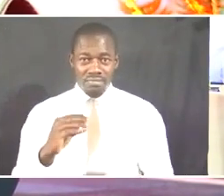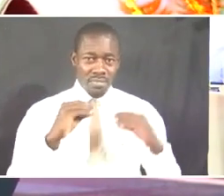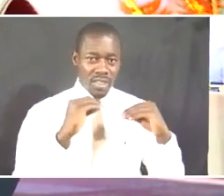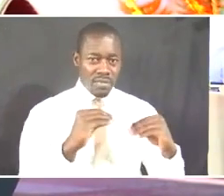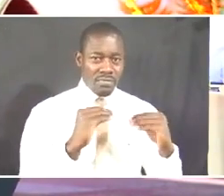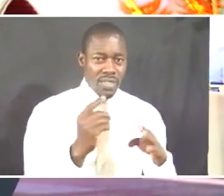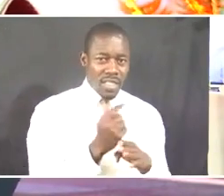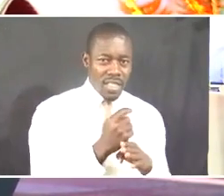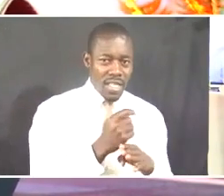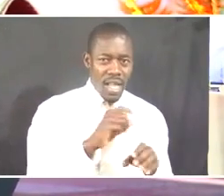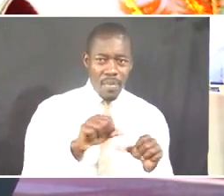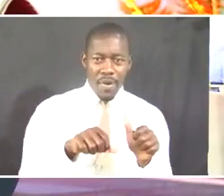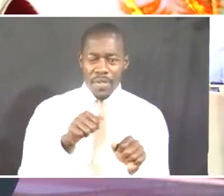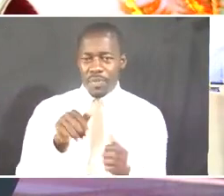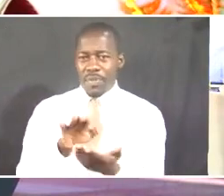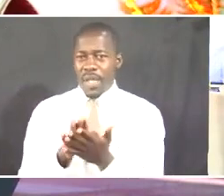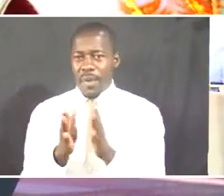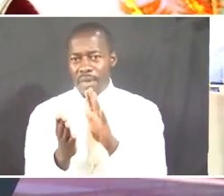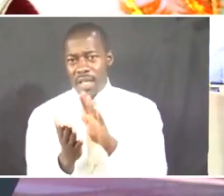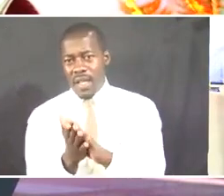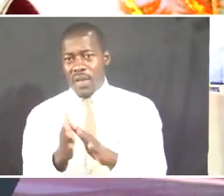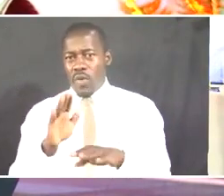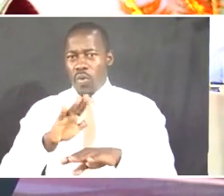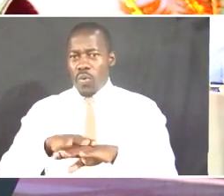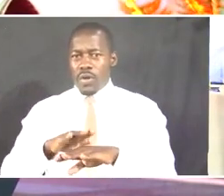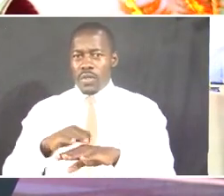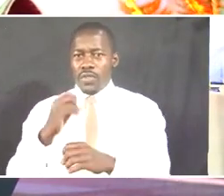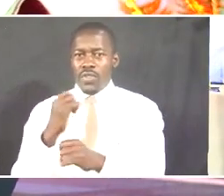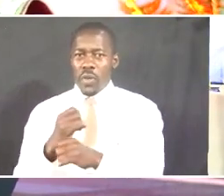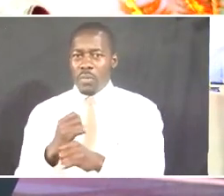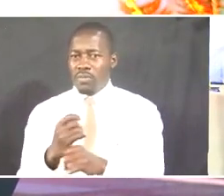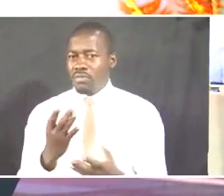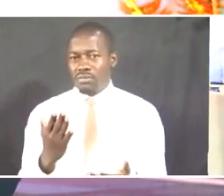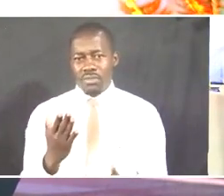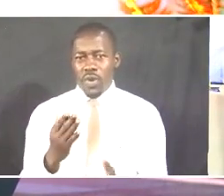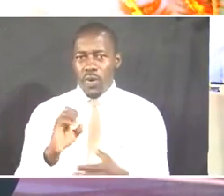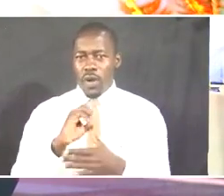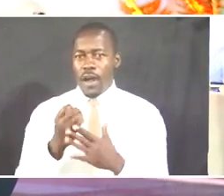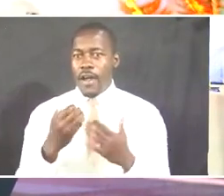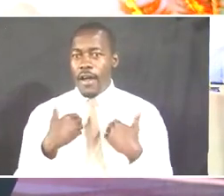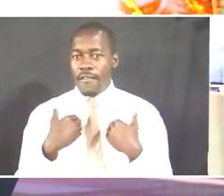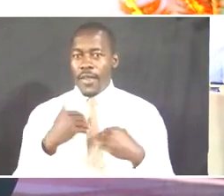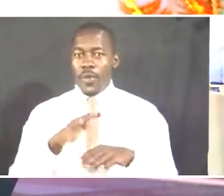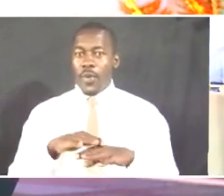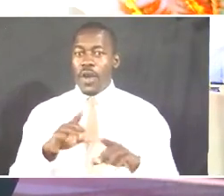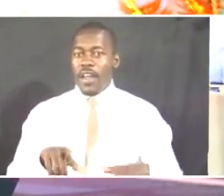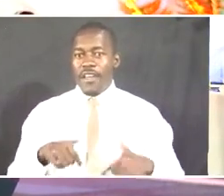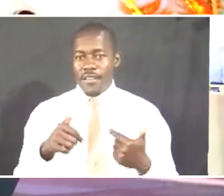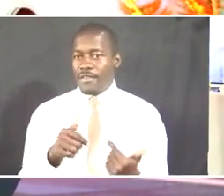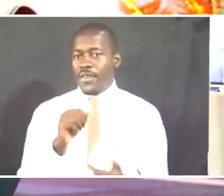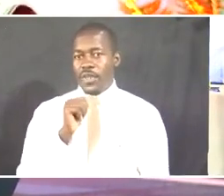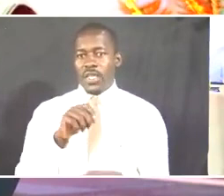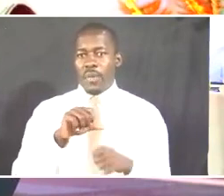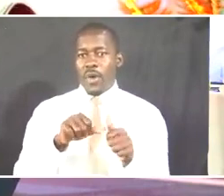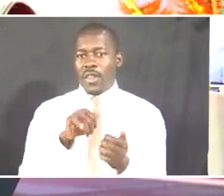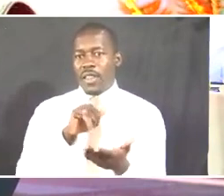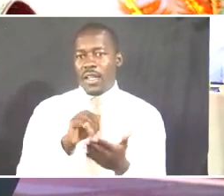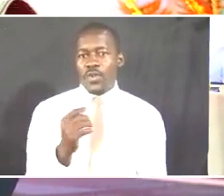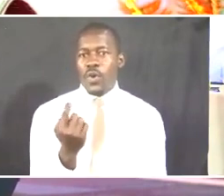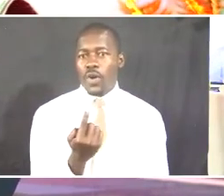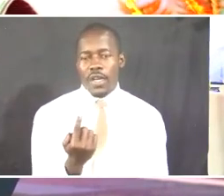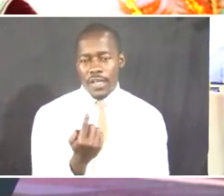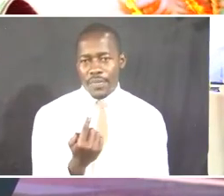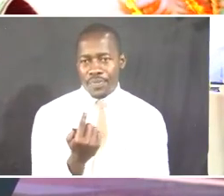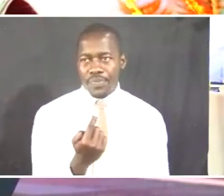in terms of earning more and having a good life. It's more than that. It has to do with the whole being.